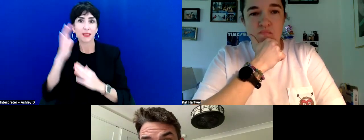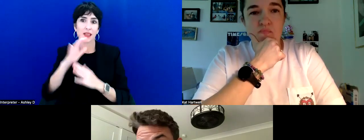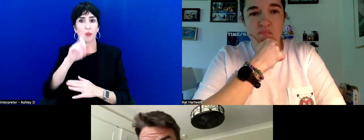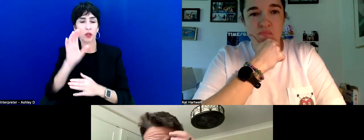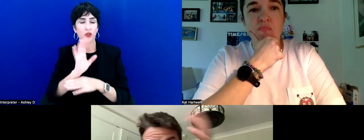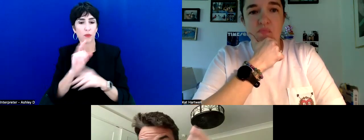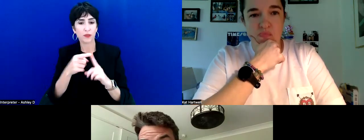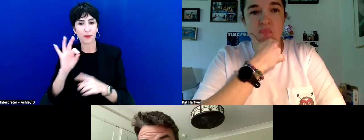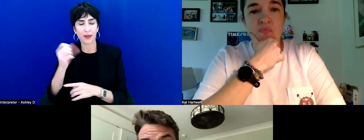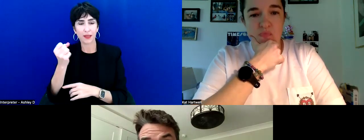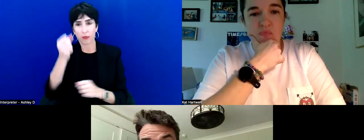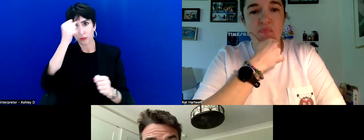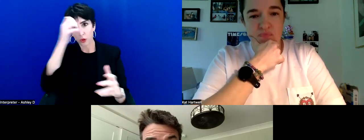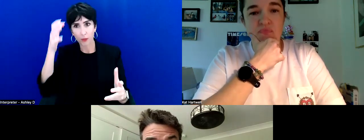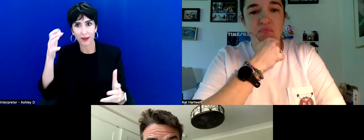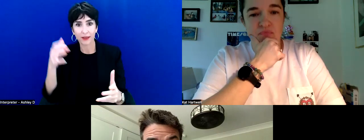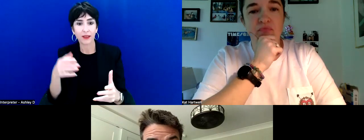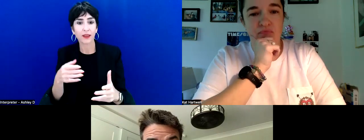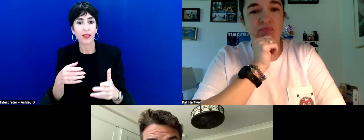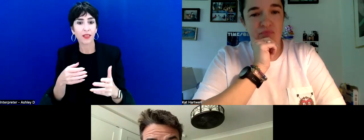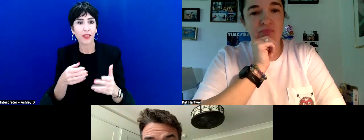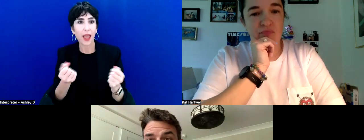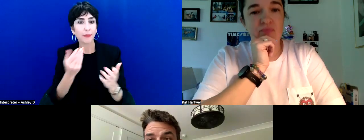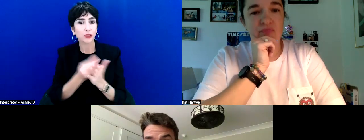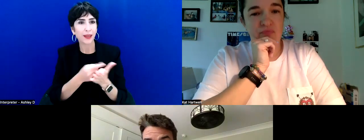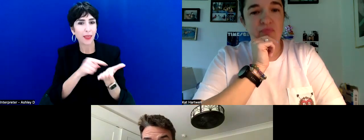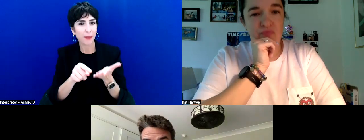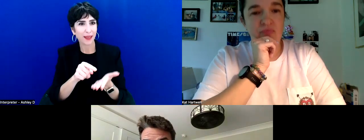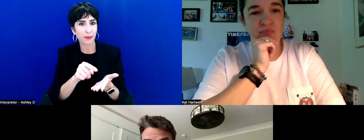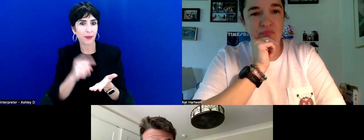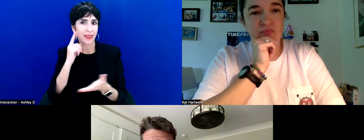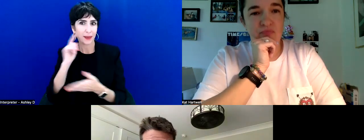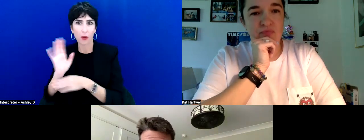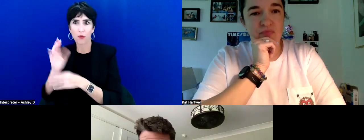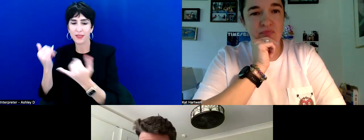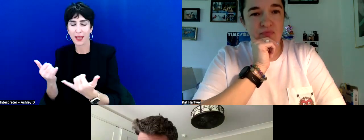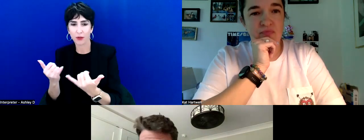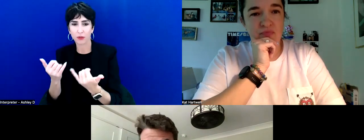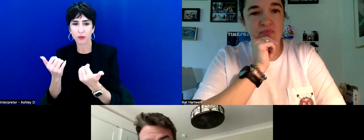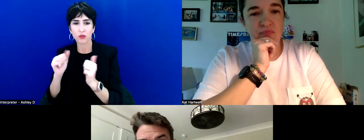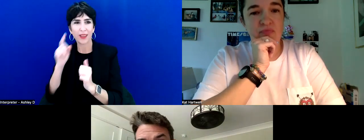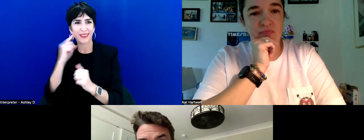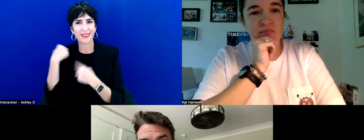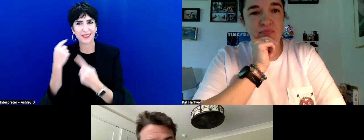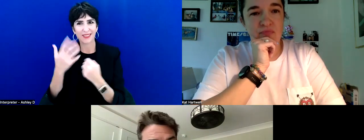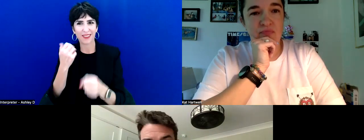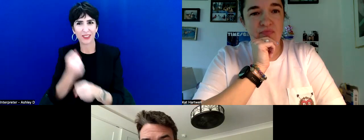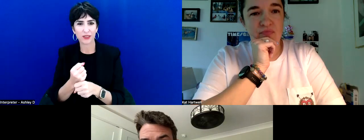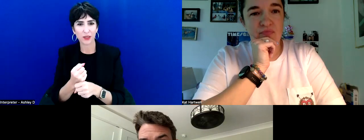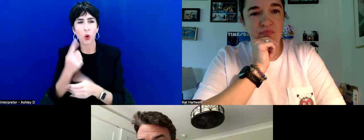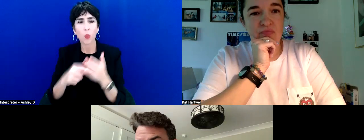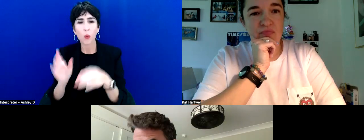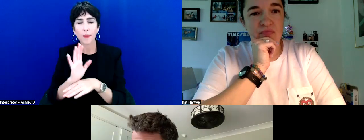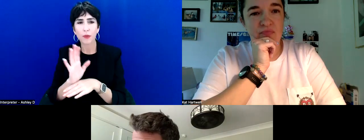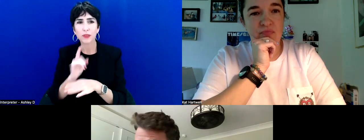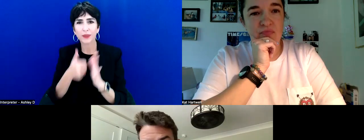the 90s and it will blow your mind. Like, but think about our movies now. Try to think even in the last 5 years, like what movies stuck